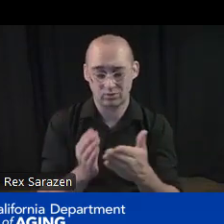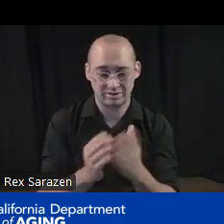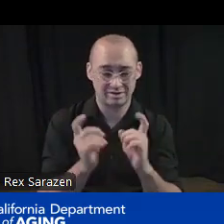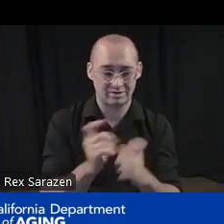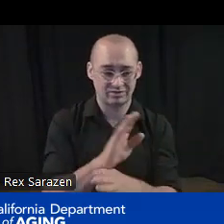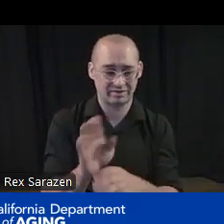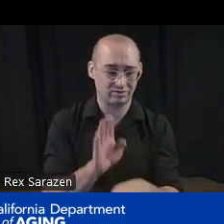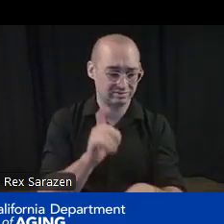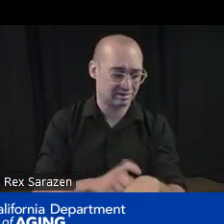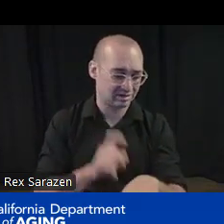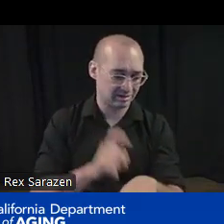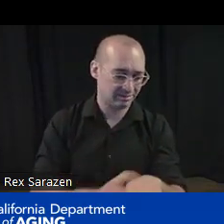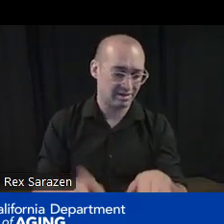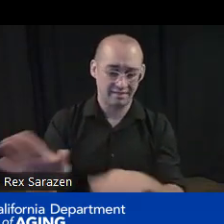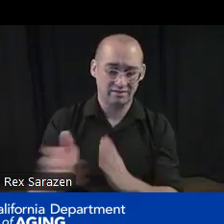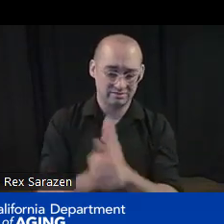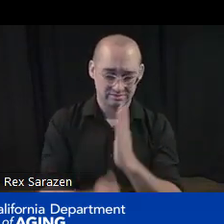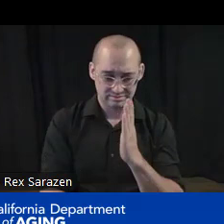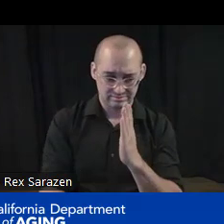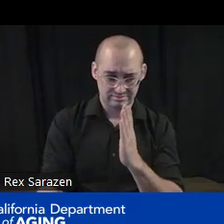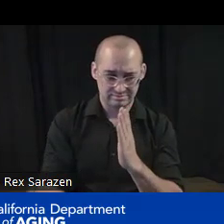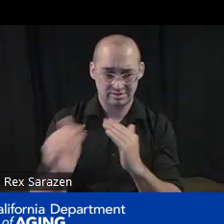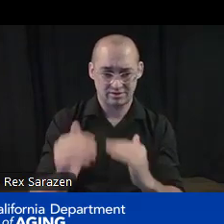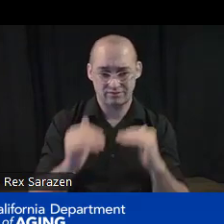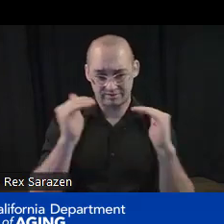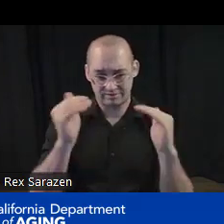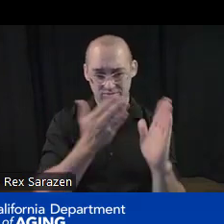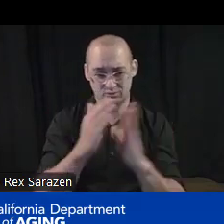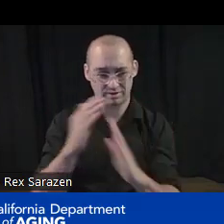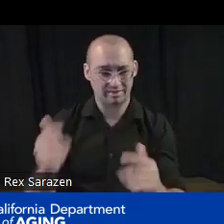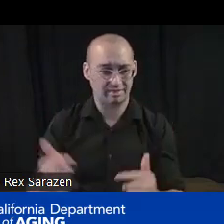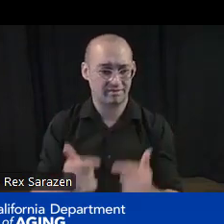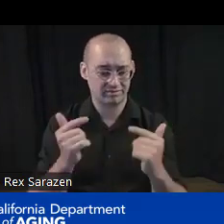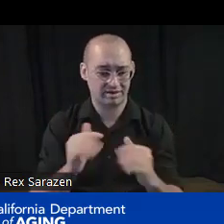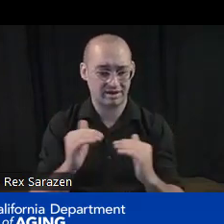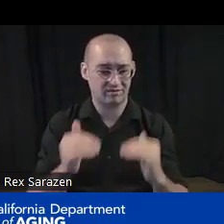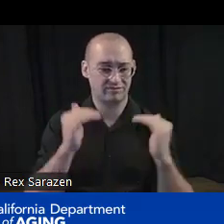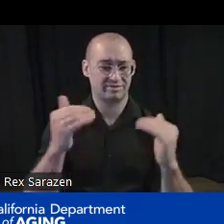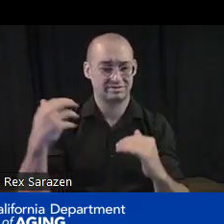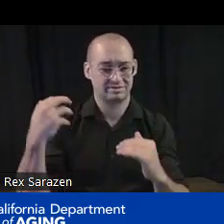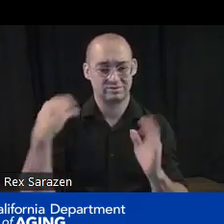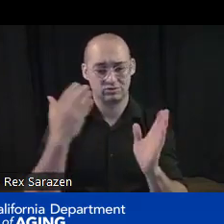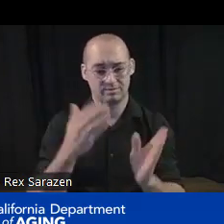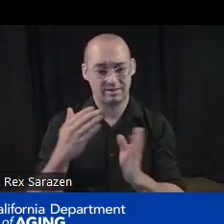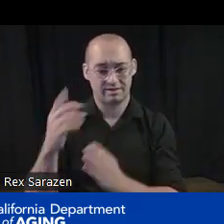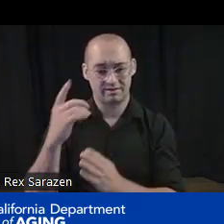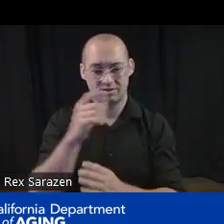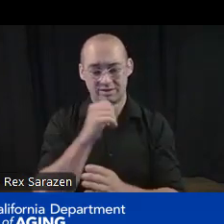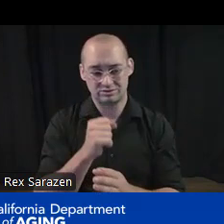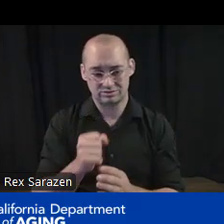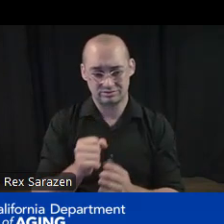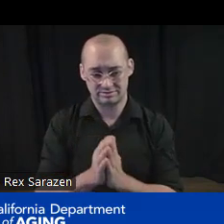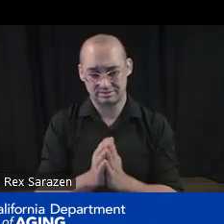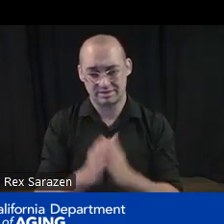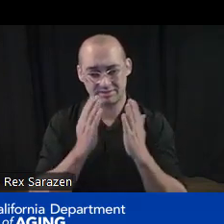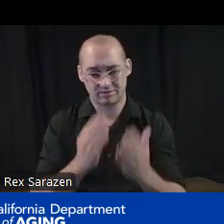time and their expertise to advance community living and advancing the master plan for aging. So thank you